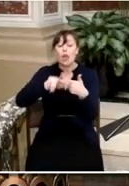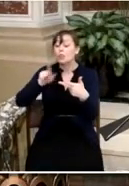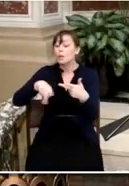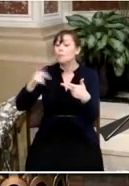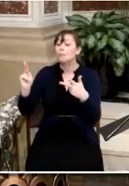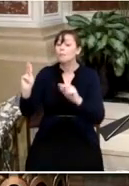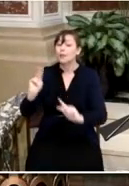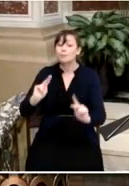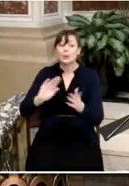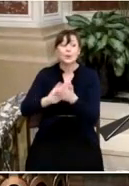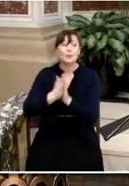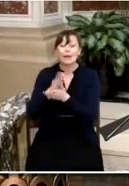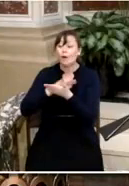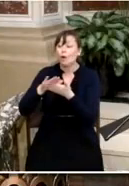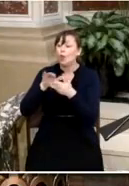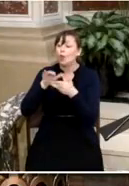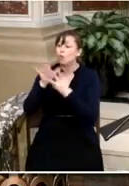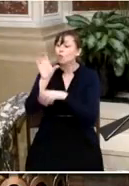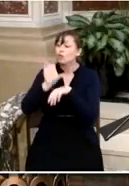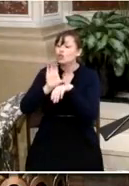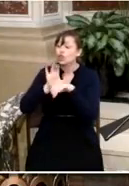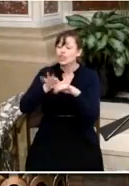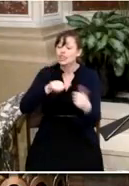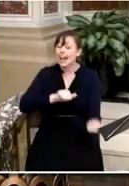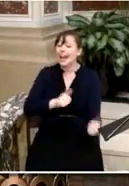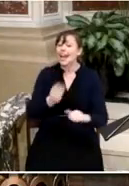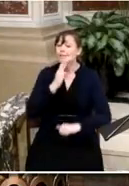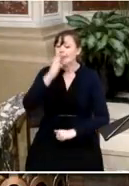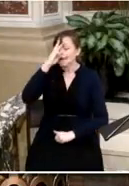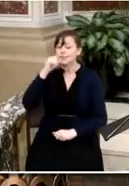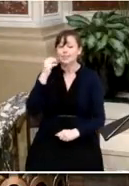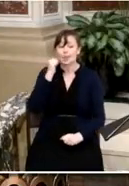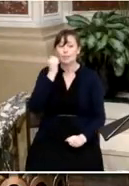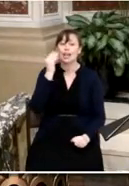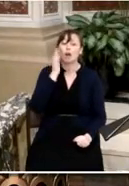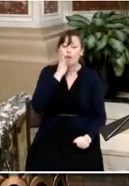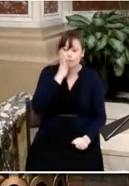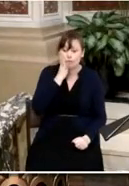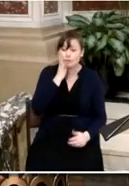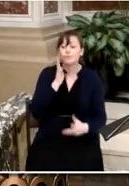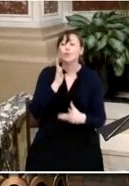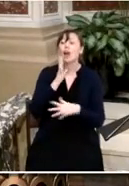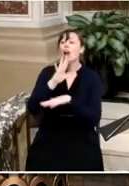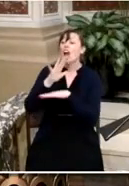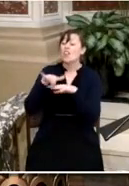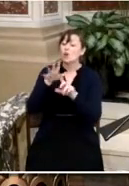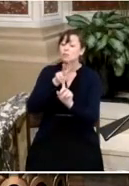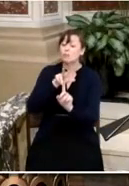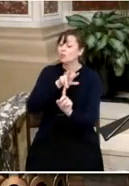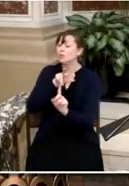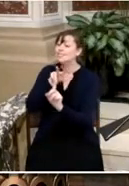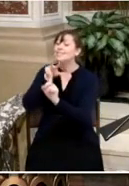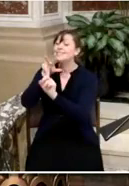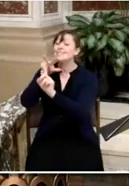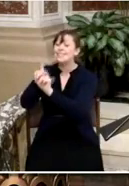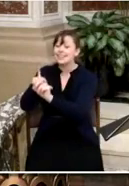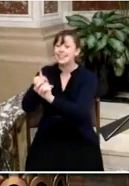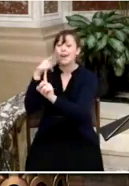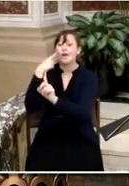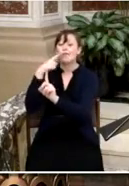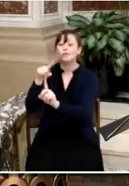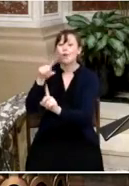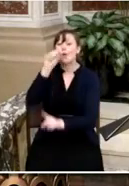consecrated by the church in baptism and confirmation, and those designated for